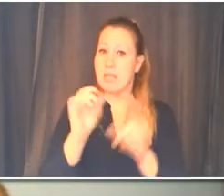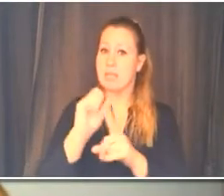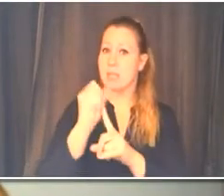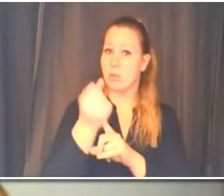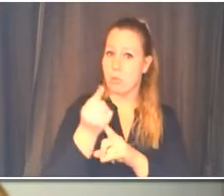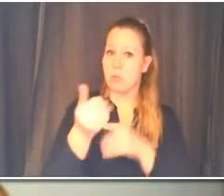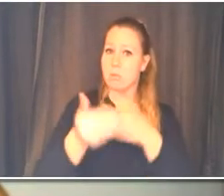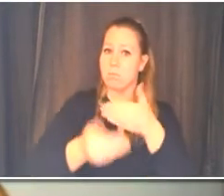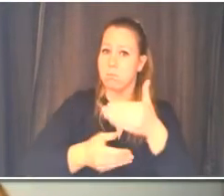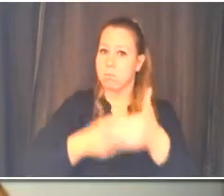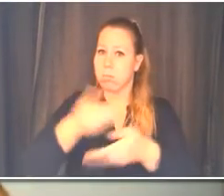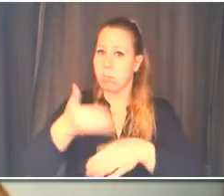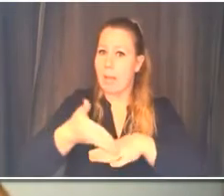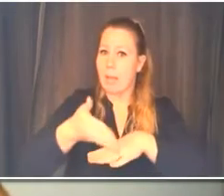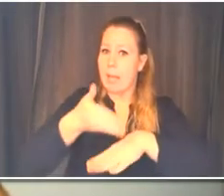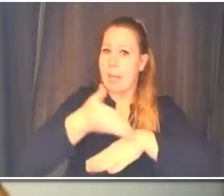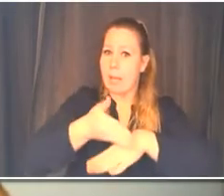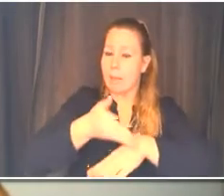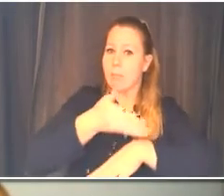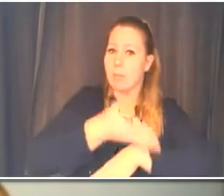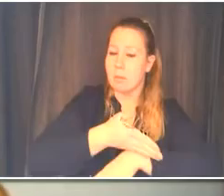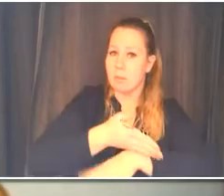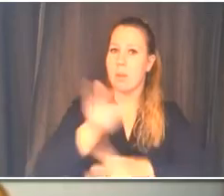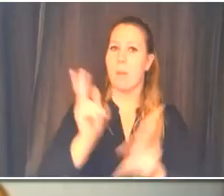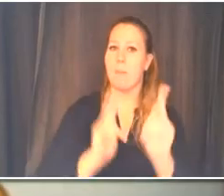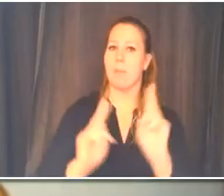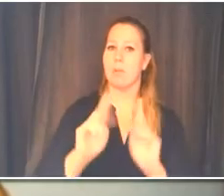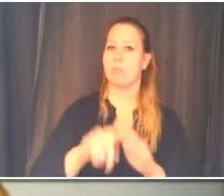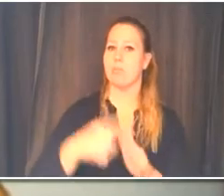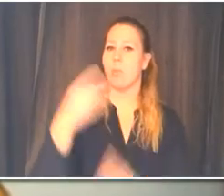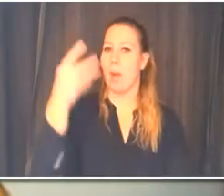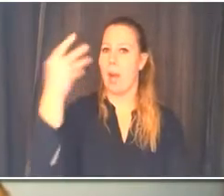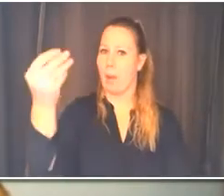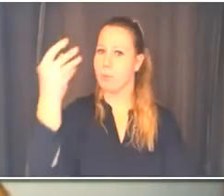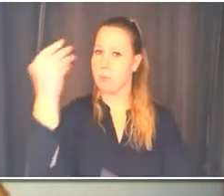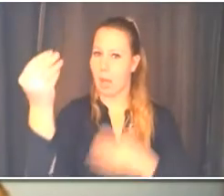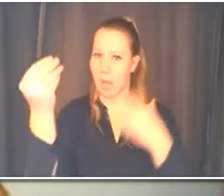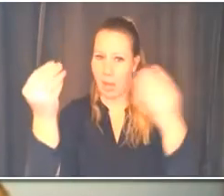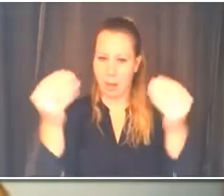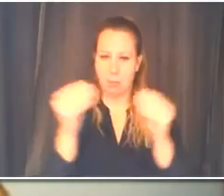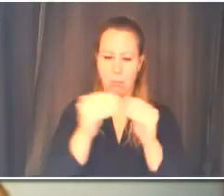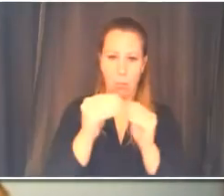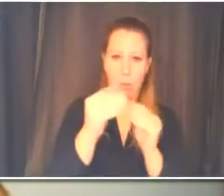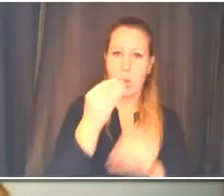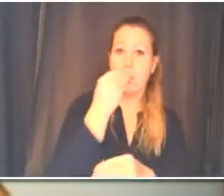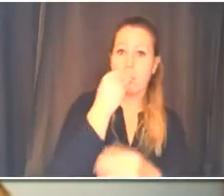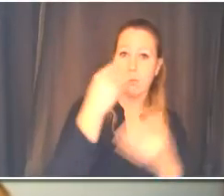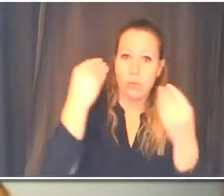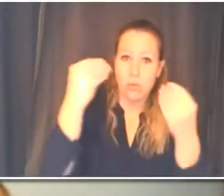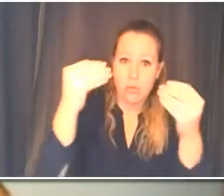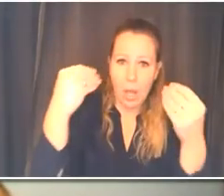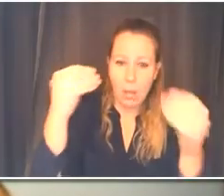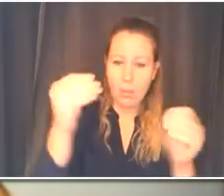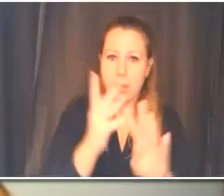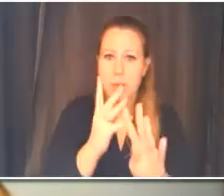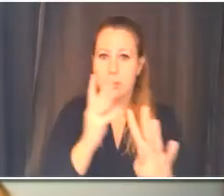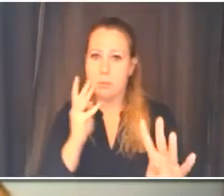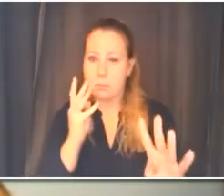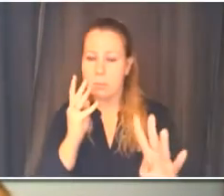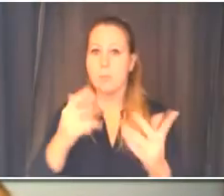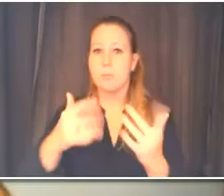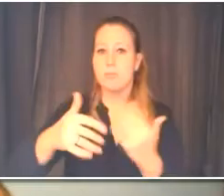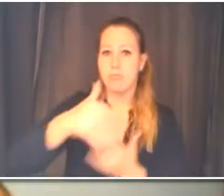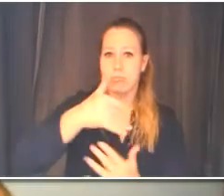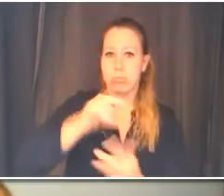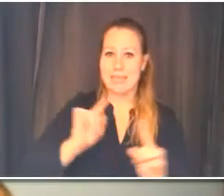more um a separation if you will they're not home bottled up together all the time per se uh and there